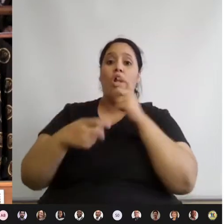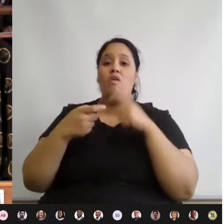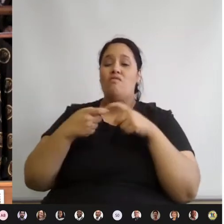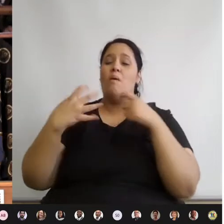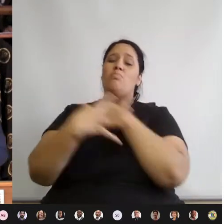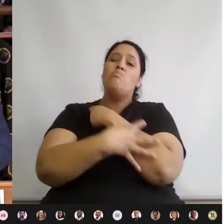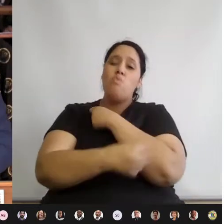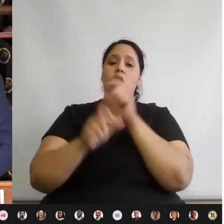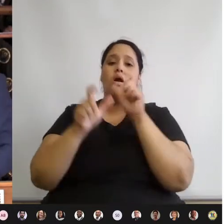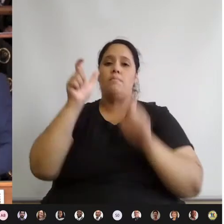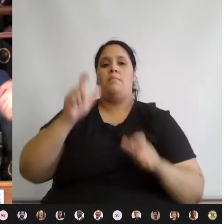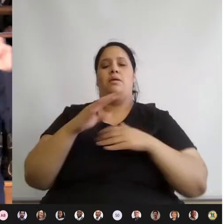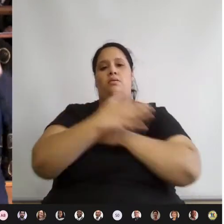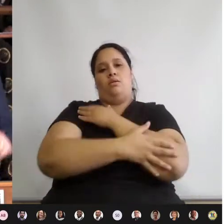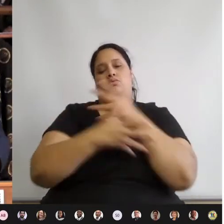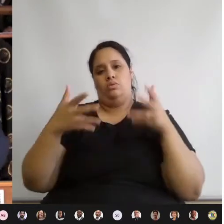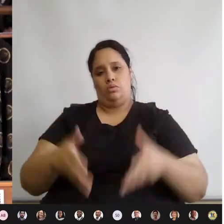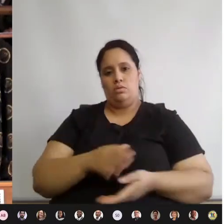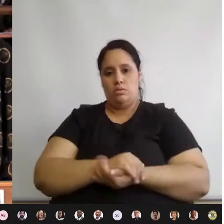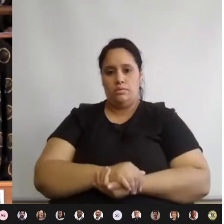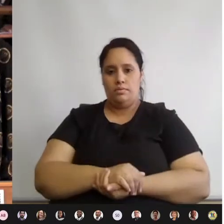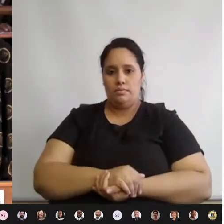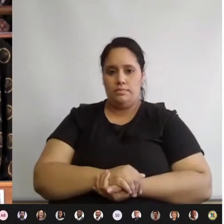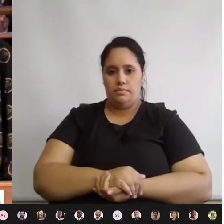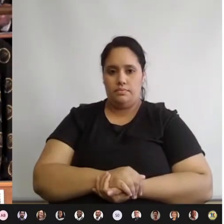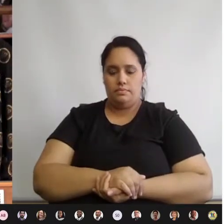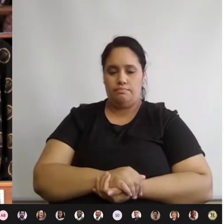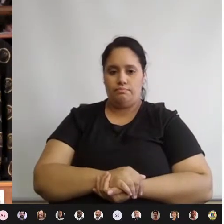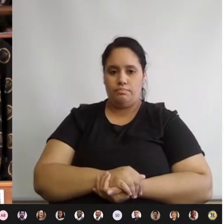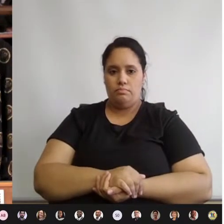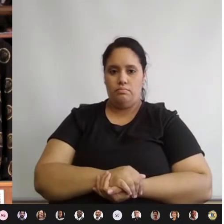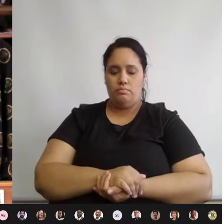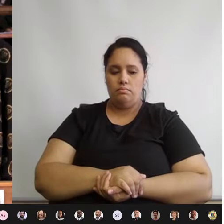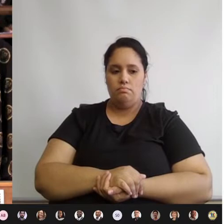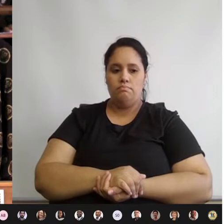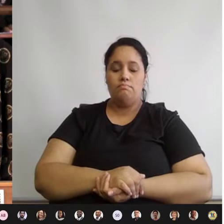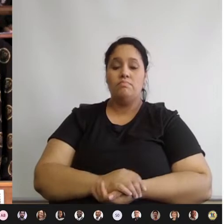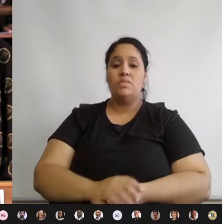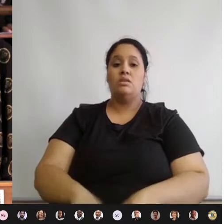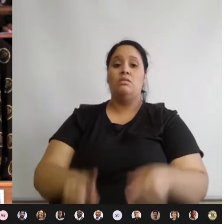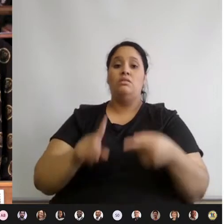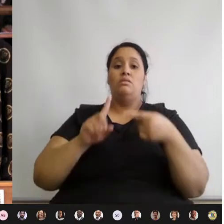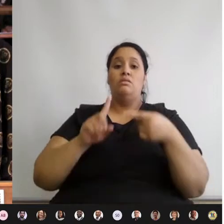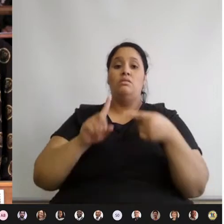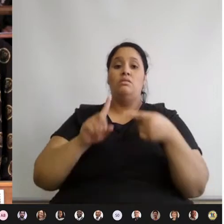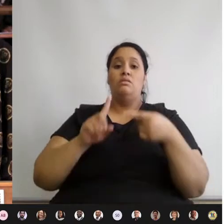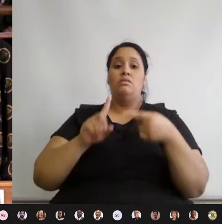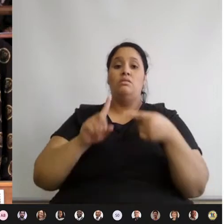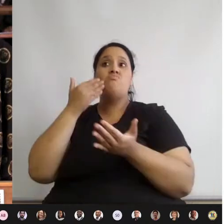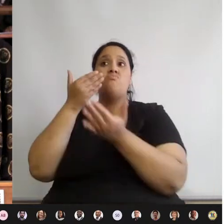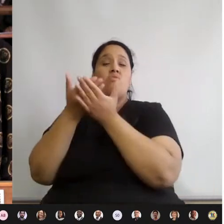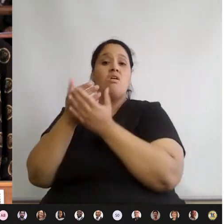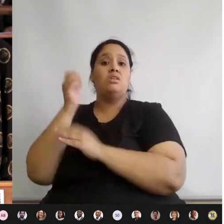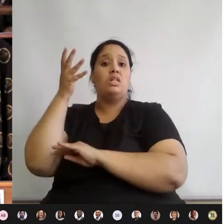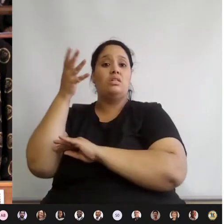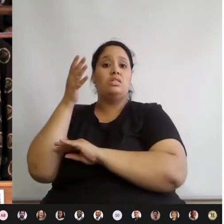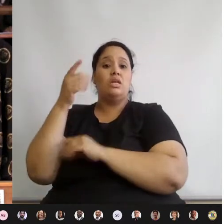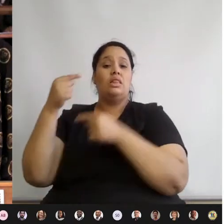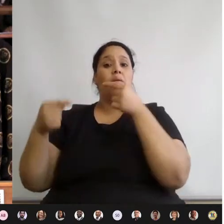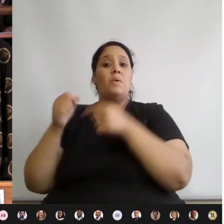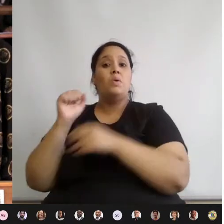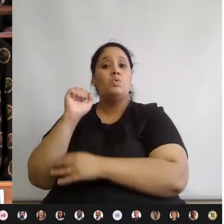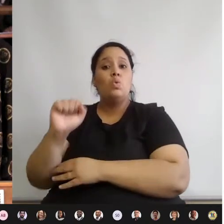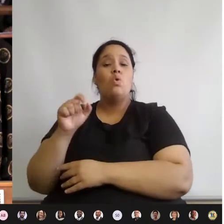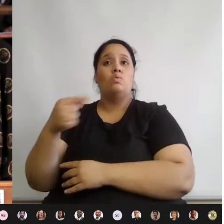country. But there's one thing, honourable member, that you raised in your debate, and you spoke